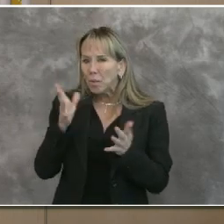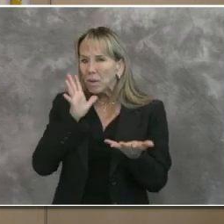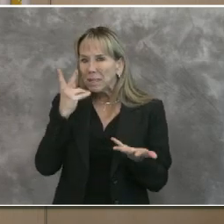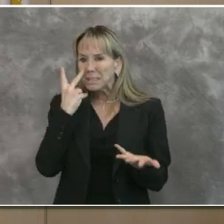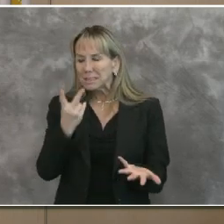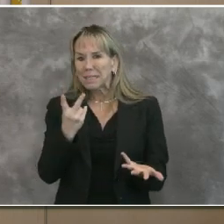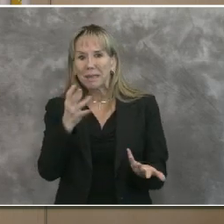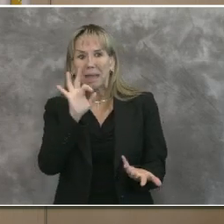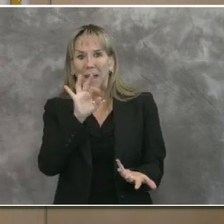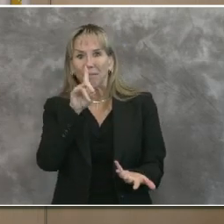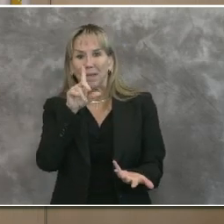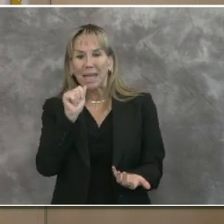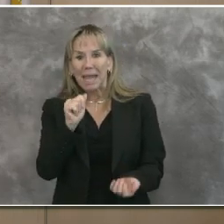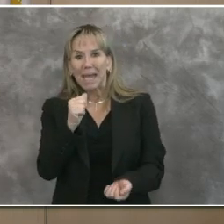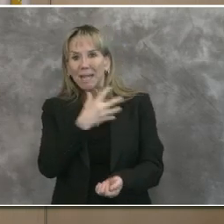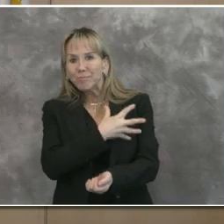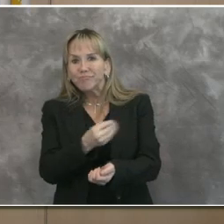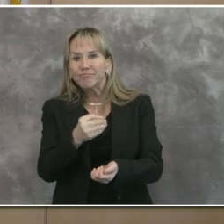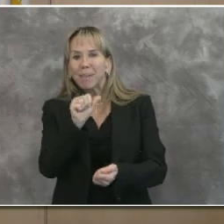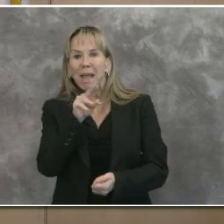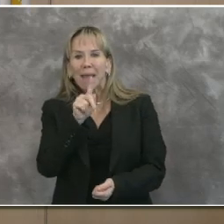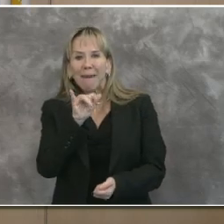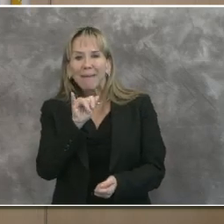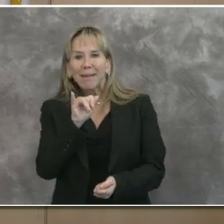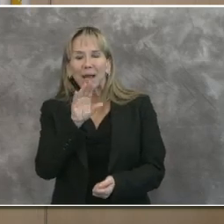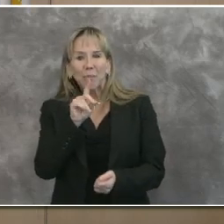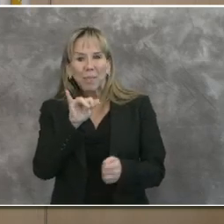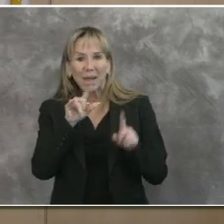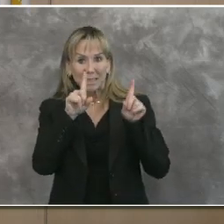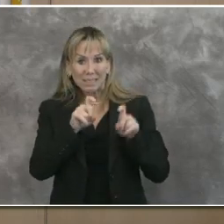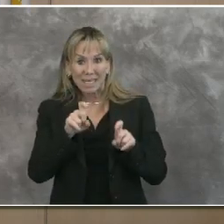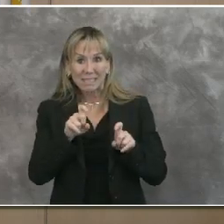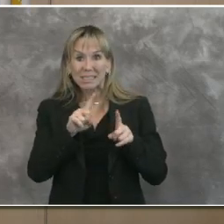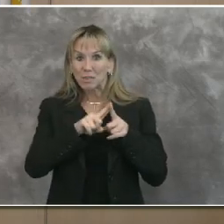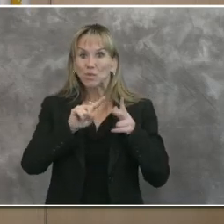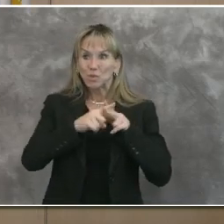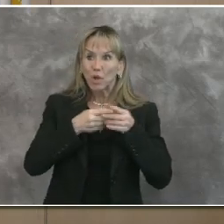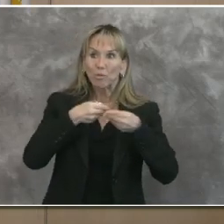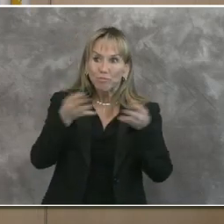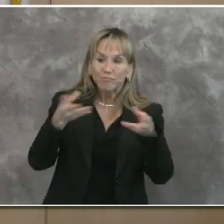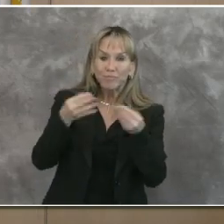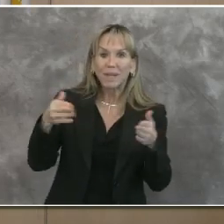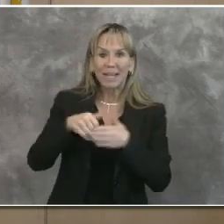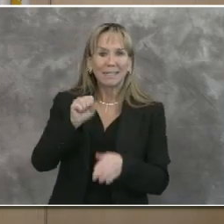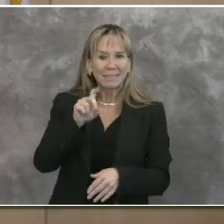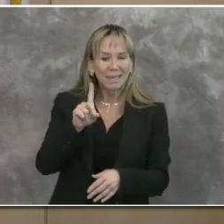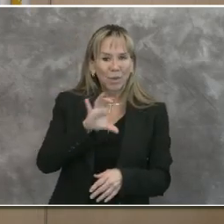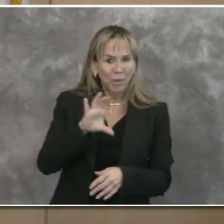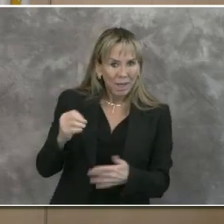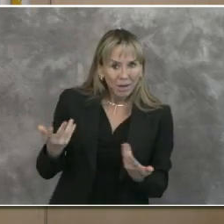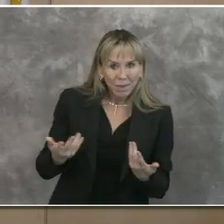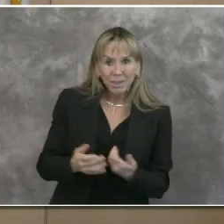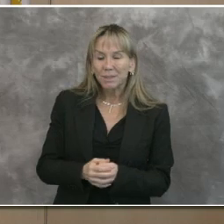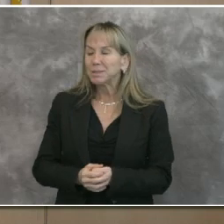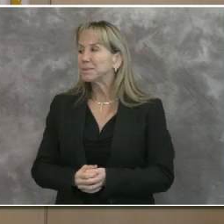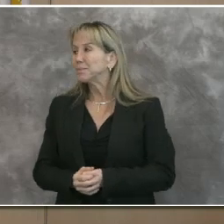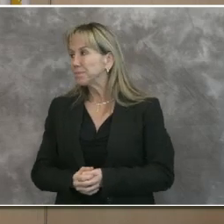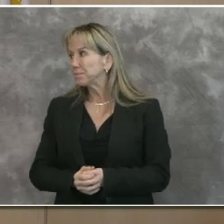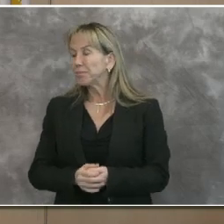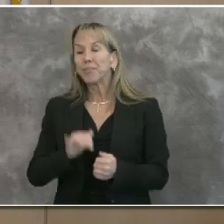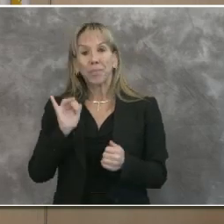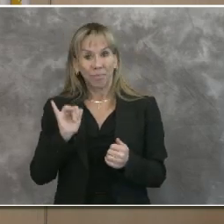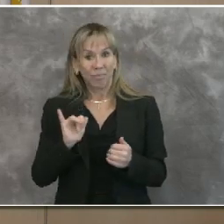FDA-approved antibody testing to come to the major healthcare providers in San Diego County? Well,